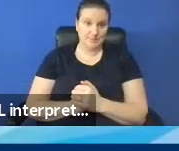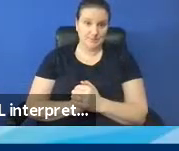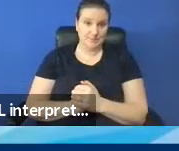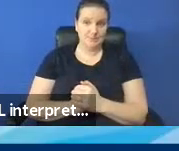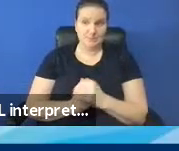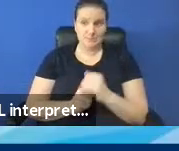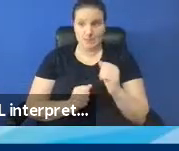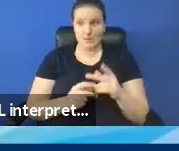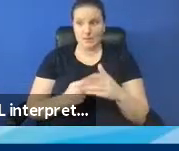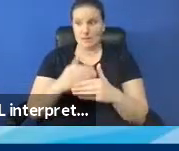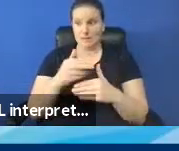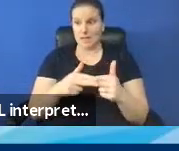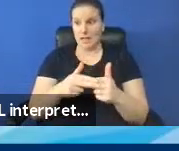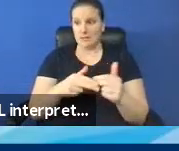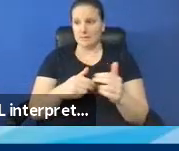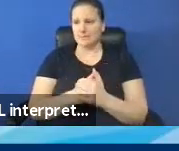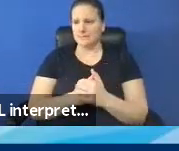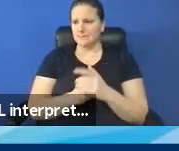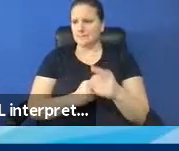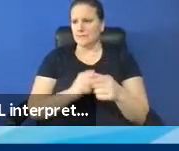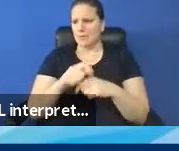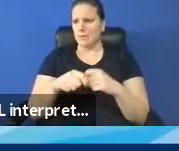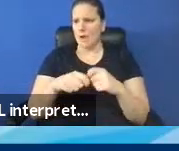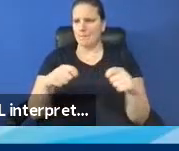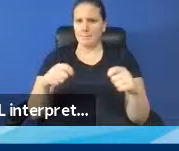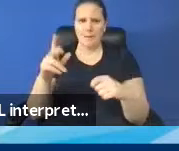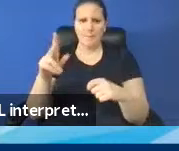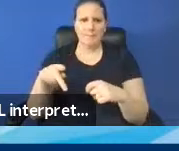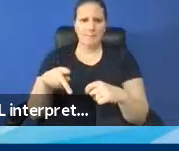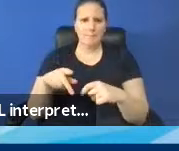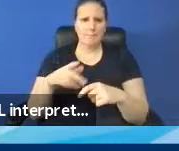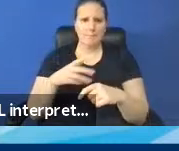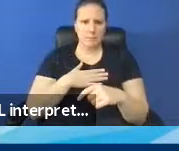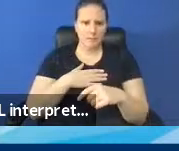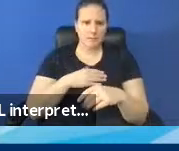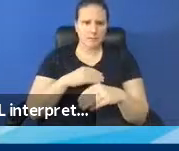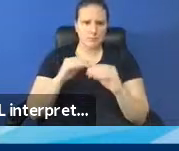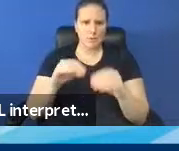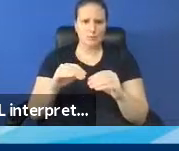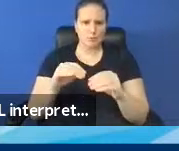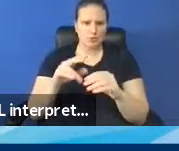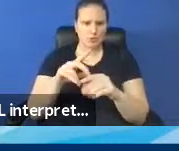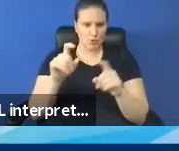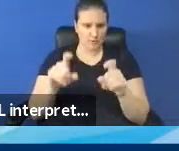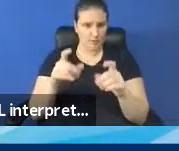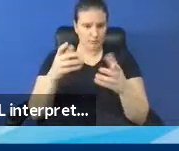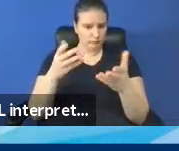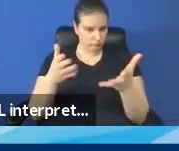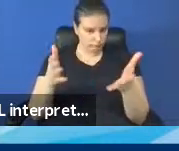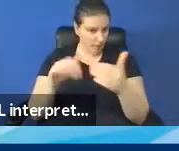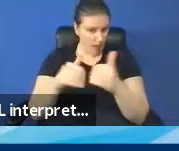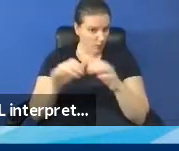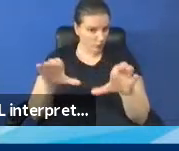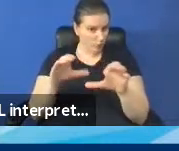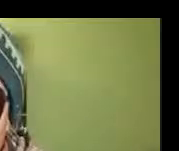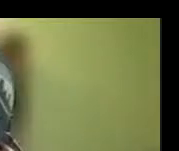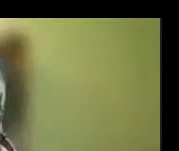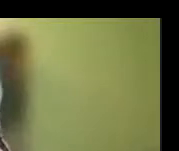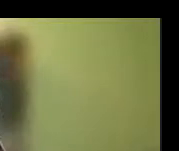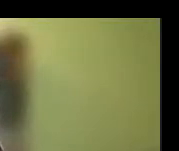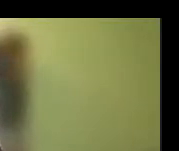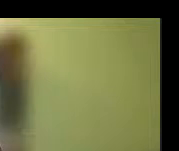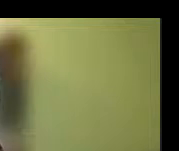All right, next slide. So our wrap up, please post the survey. So quickly, how did it go? Our